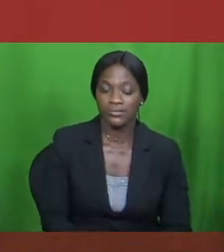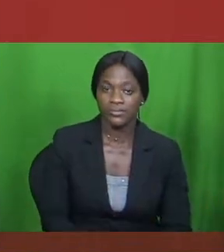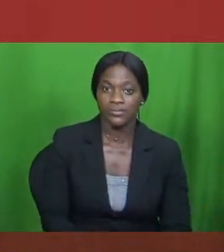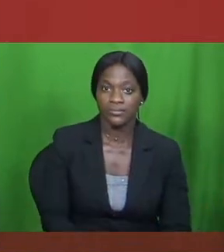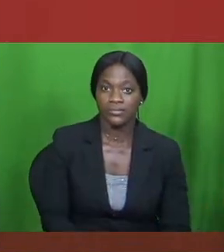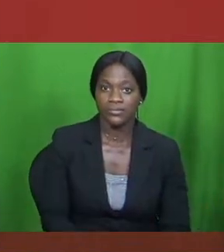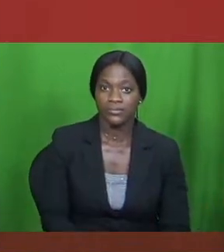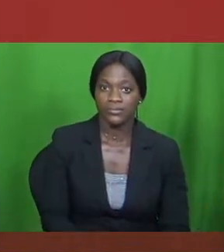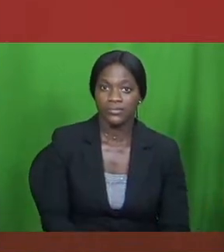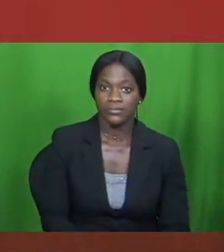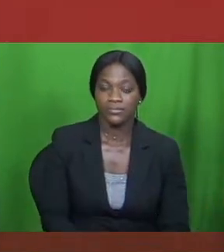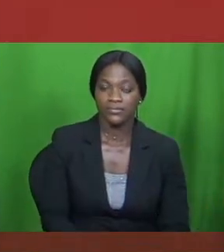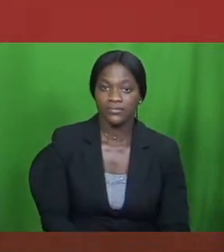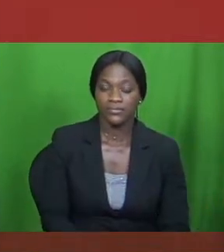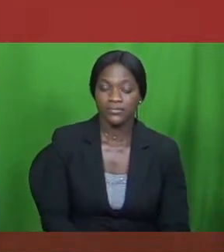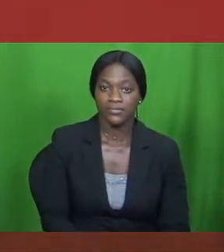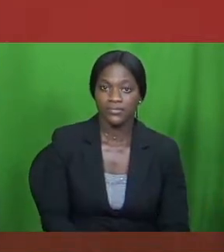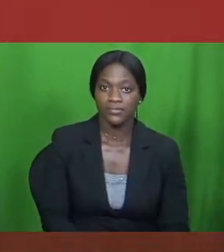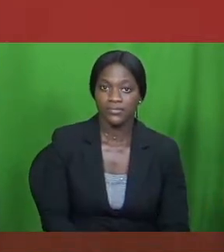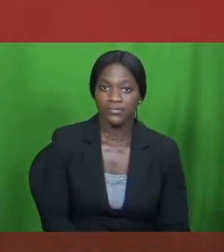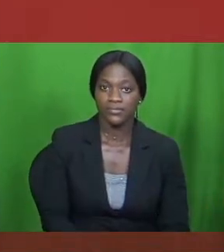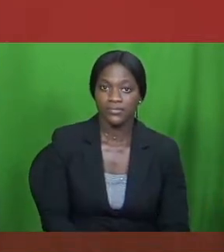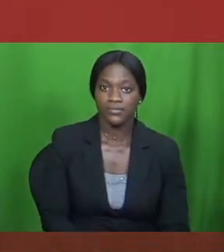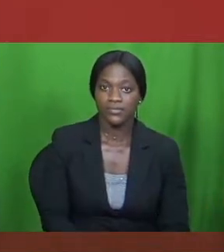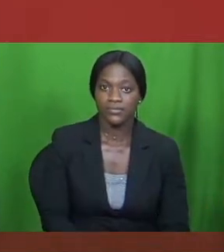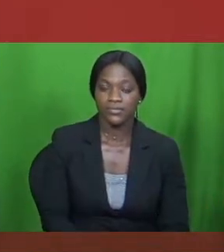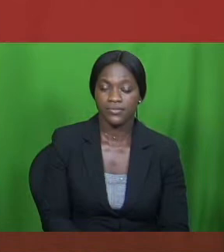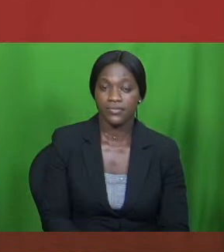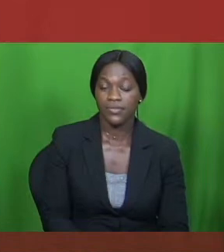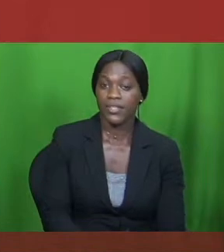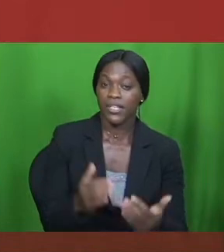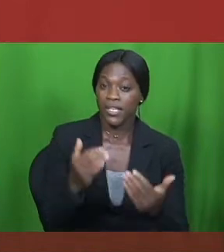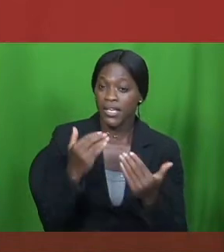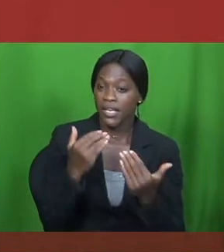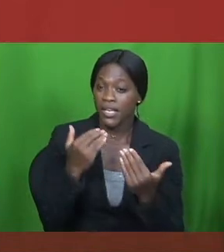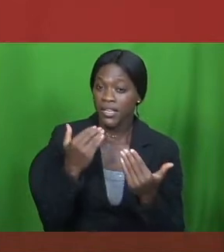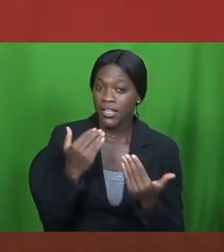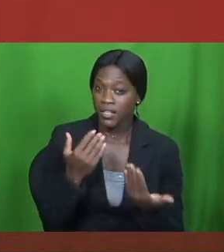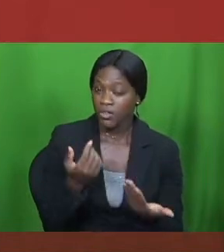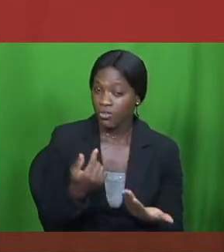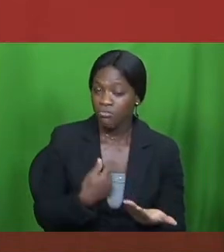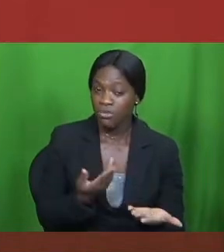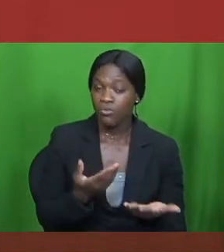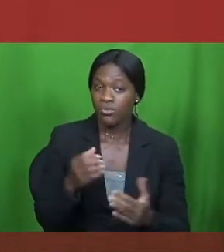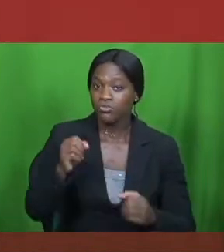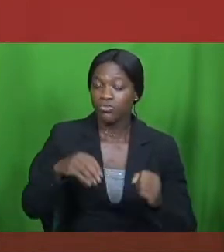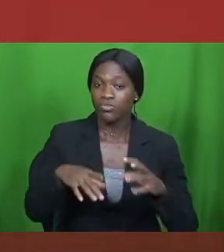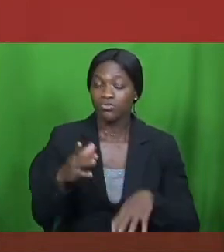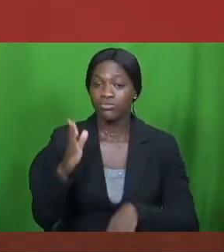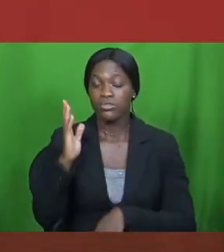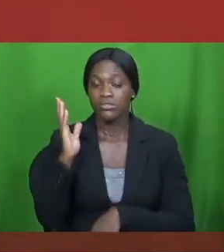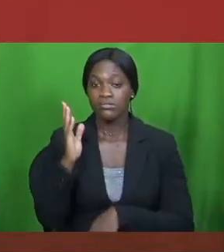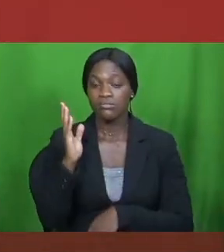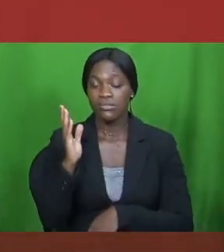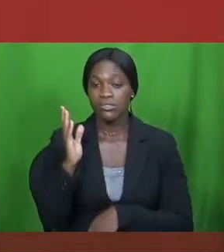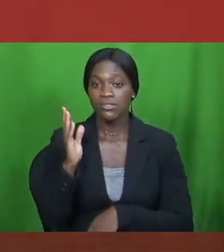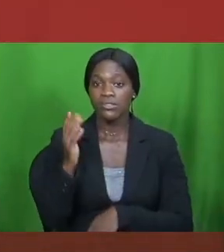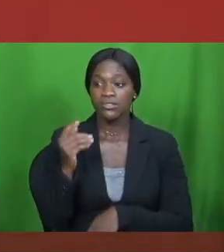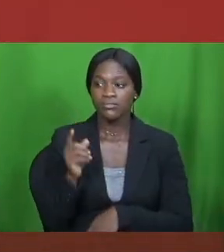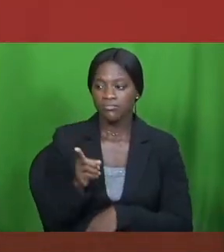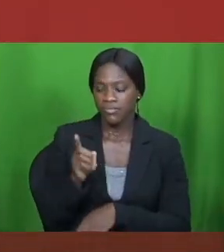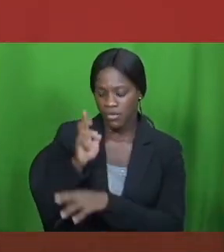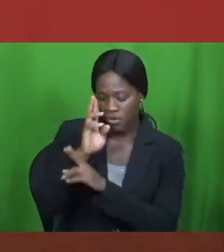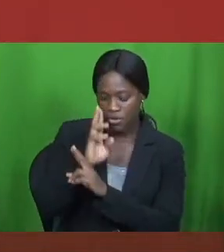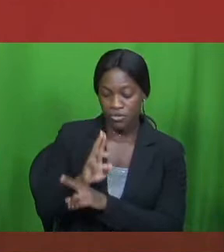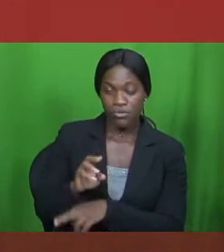Thank you, Mr. Speaker. Mr. Speaker, I want to contribute to the statement made by